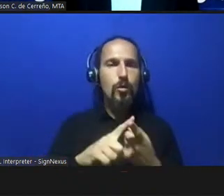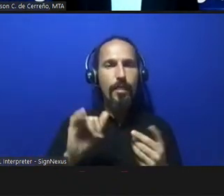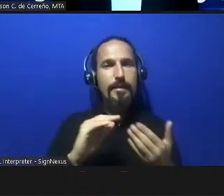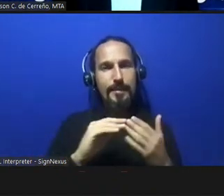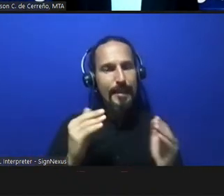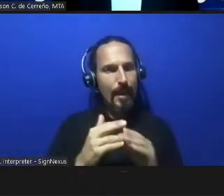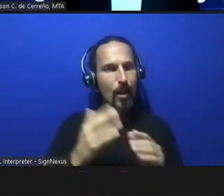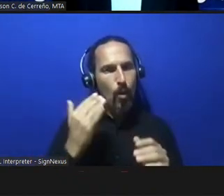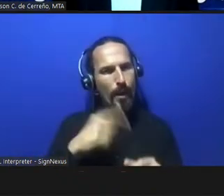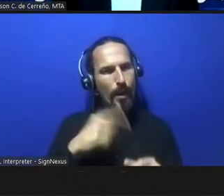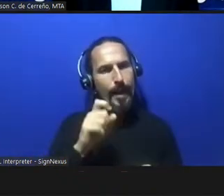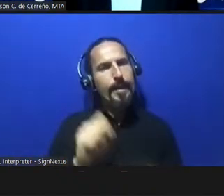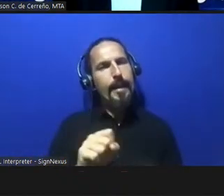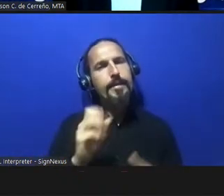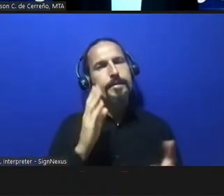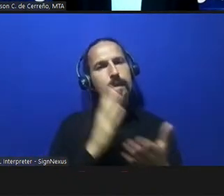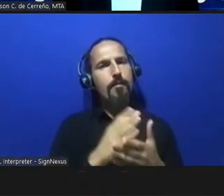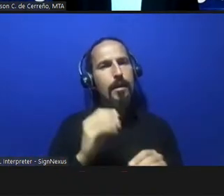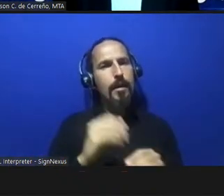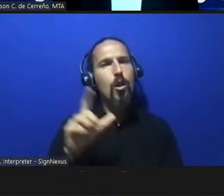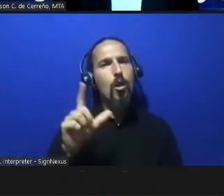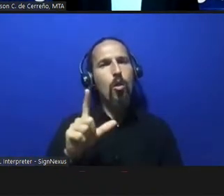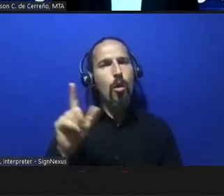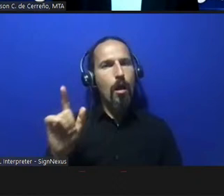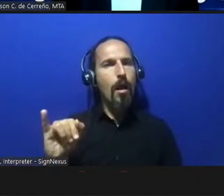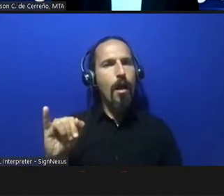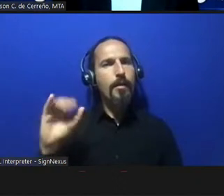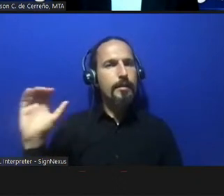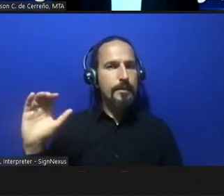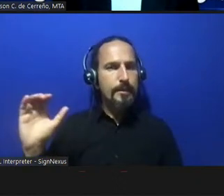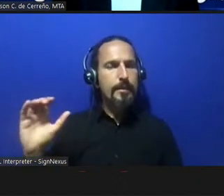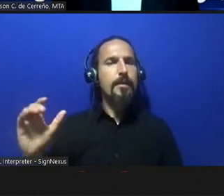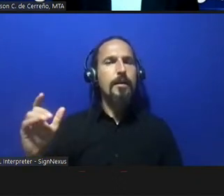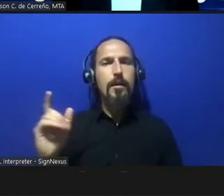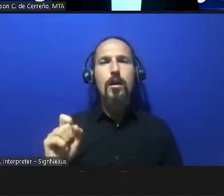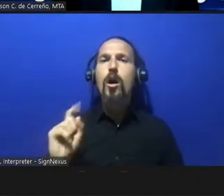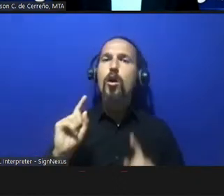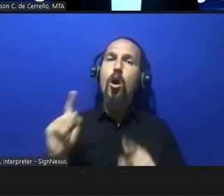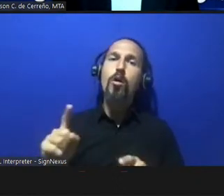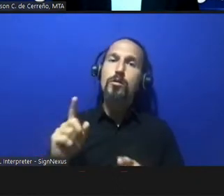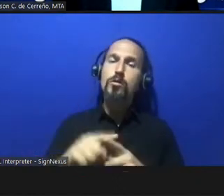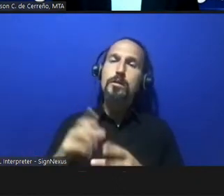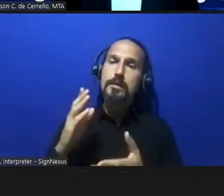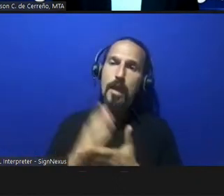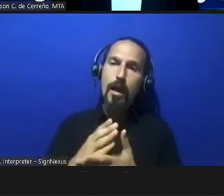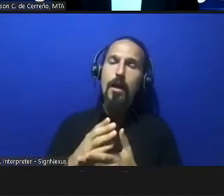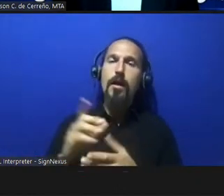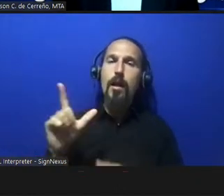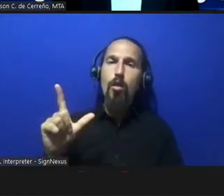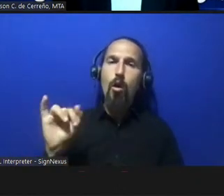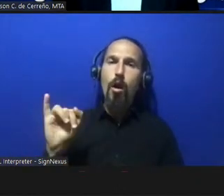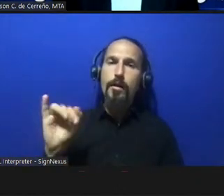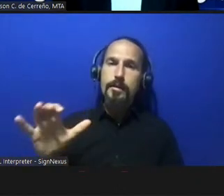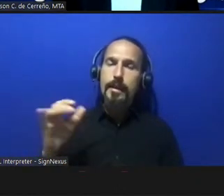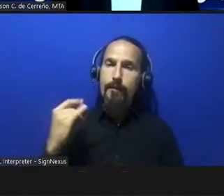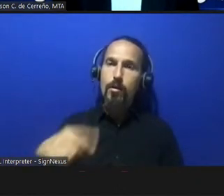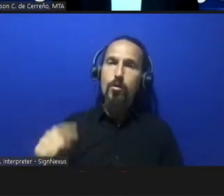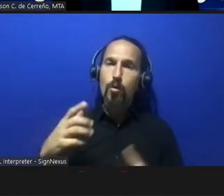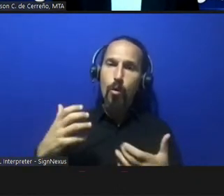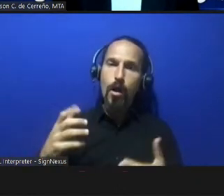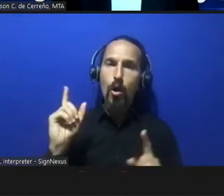they make stops in long island city to reroute people to allow them to stop and work at long island city if they do so go to